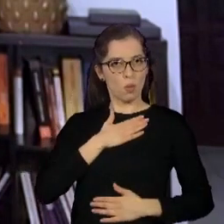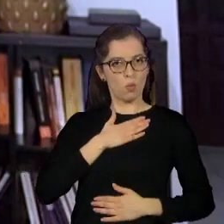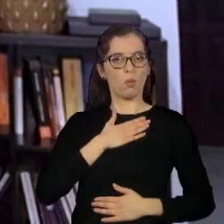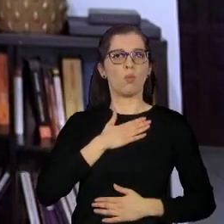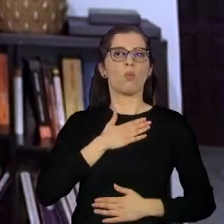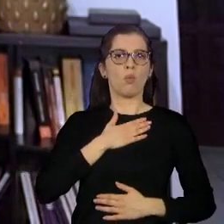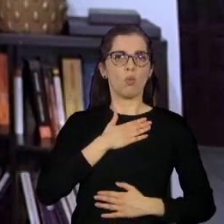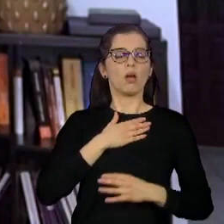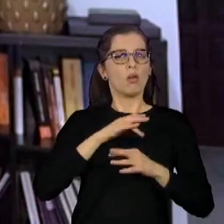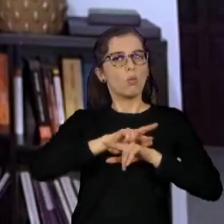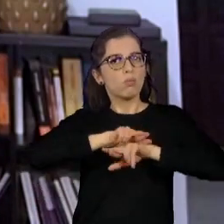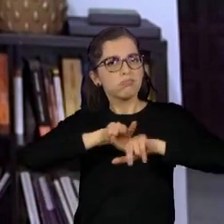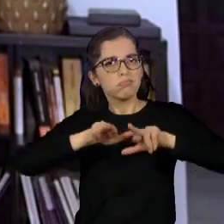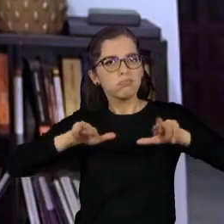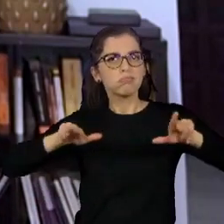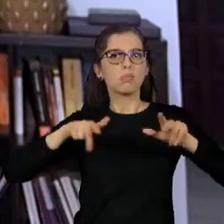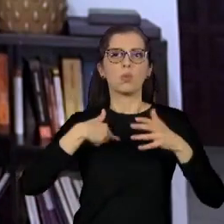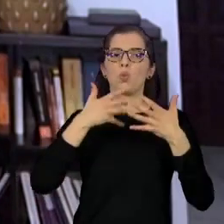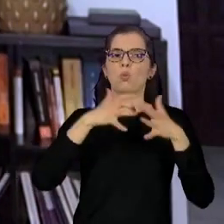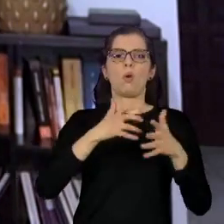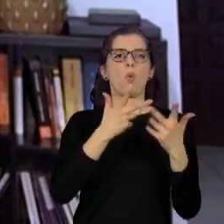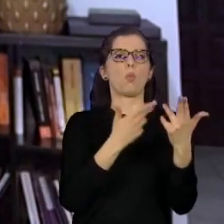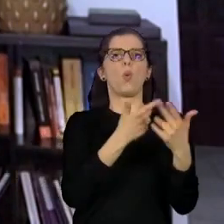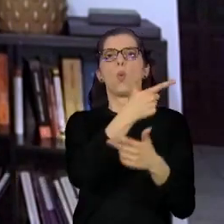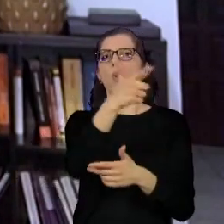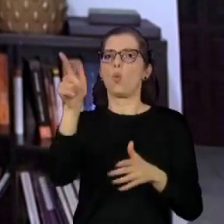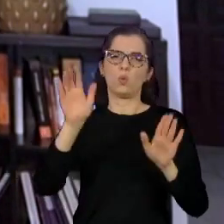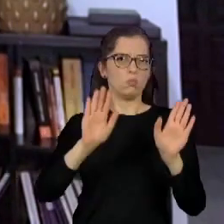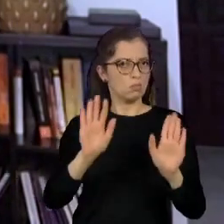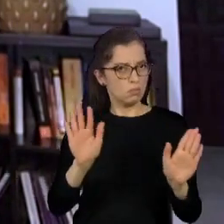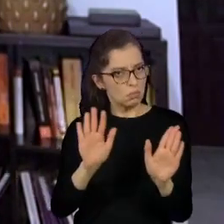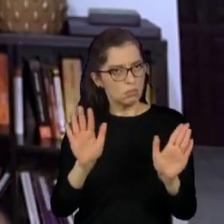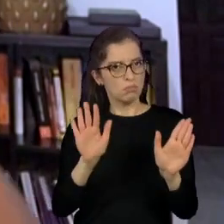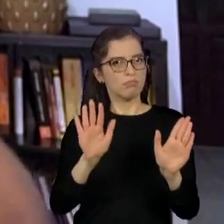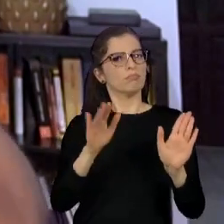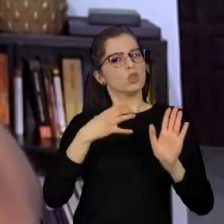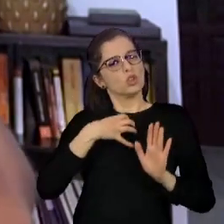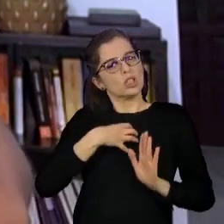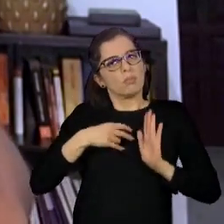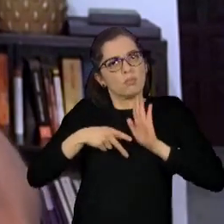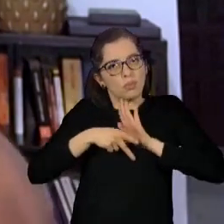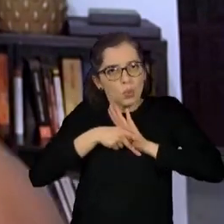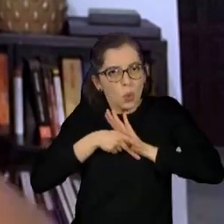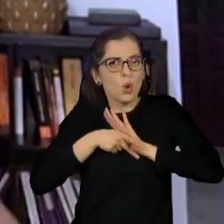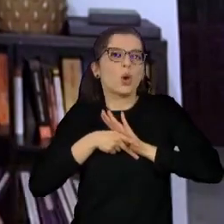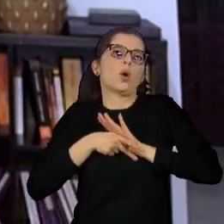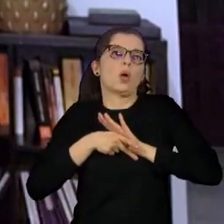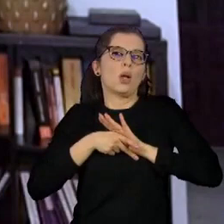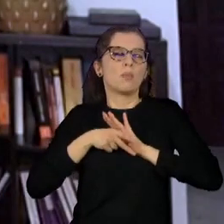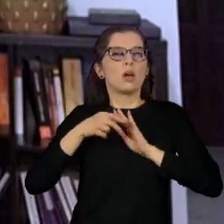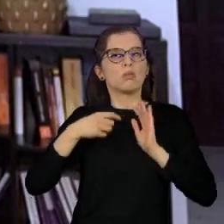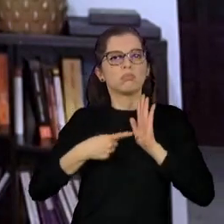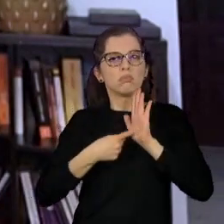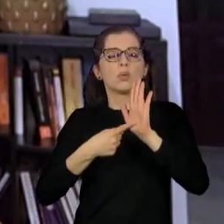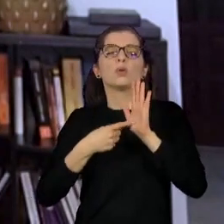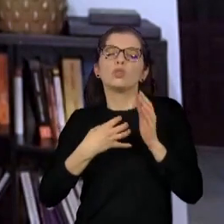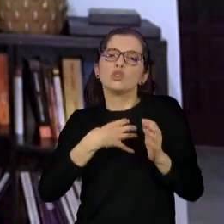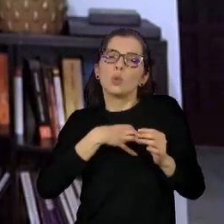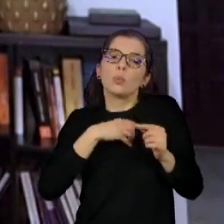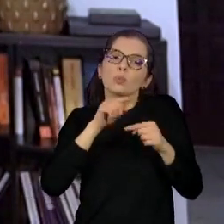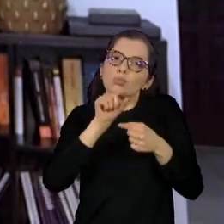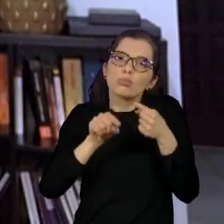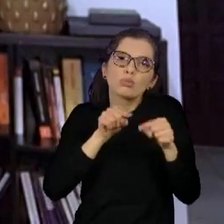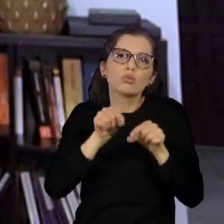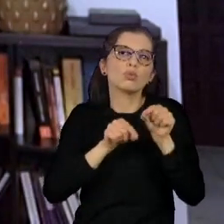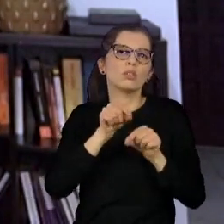And in being all of those things, I don't want one of them to somehow be used as a